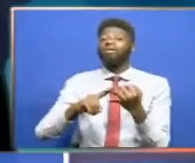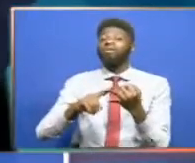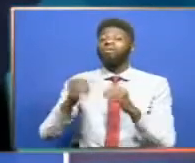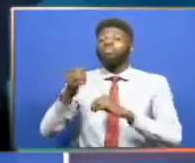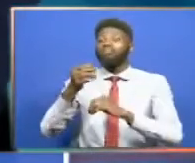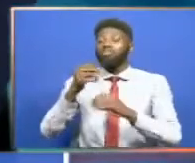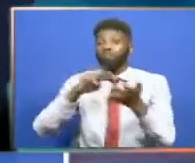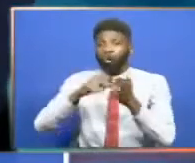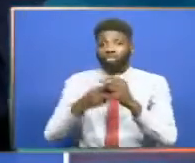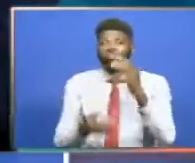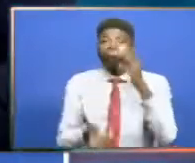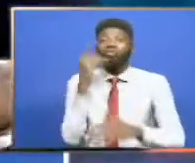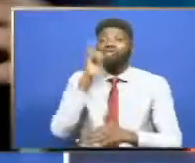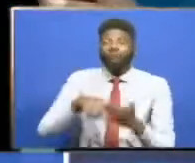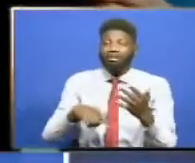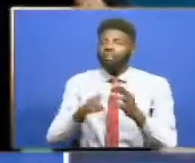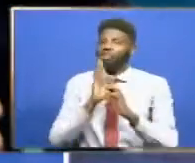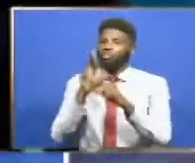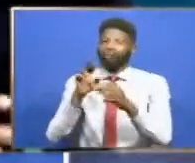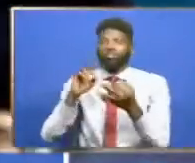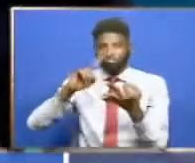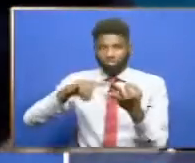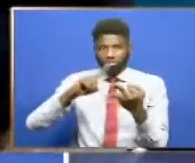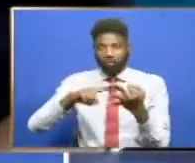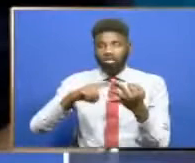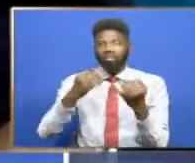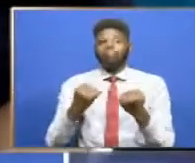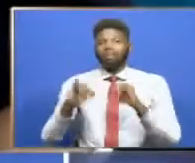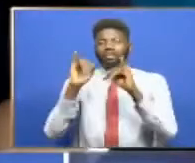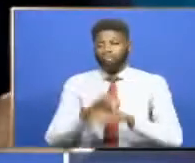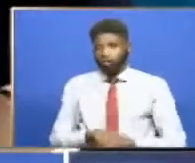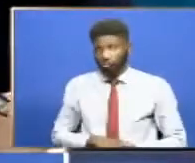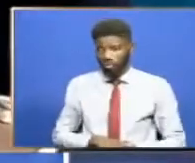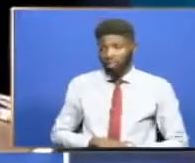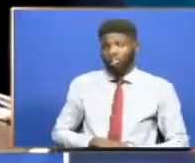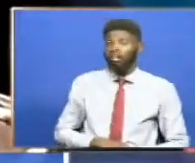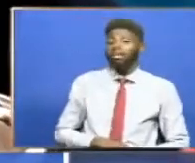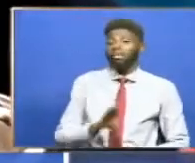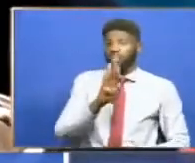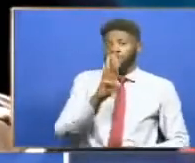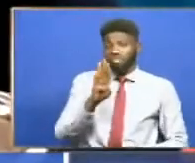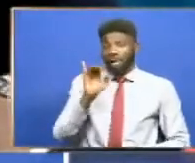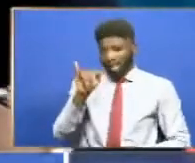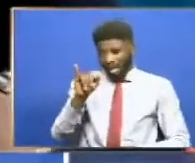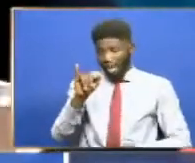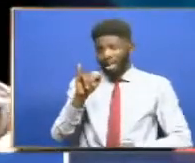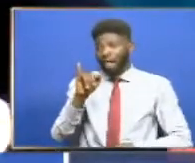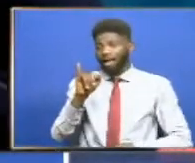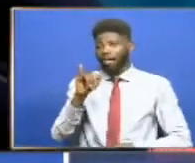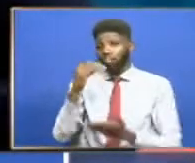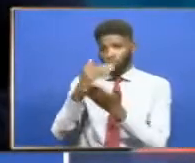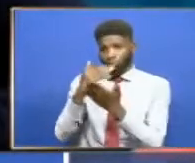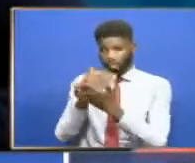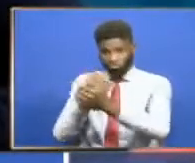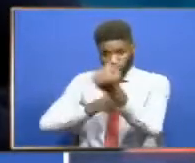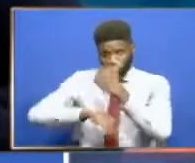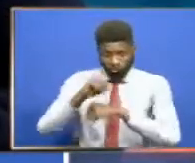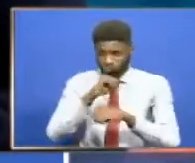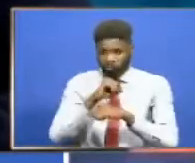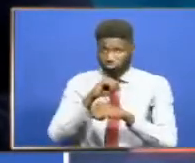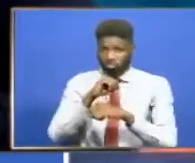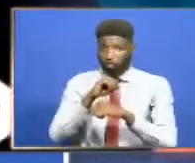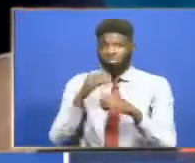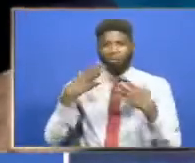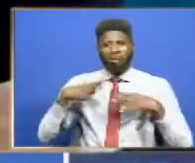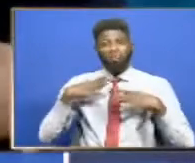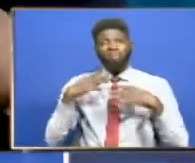then there's the implementation part. Yes. So the Building Bridges initiative is not contested because everybody seeks unity in this